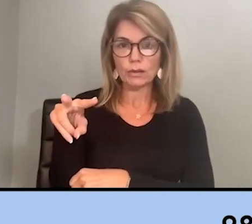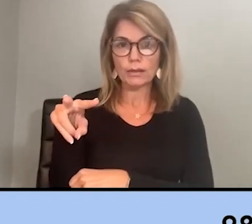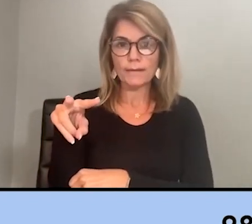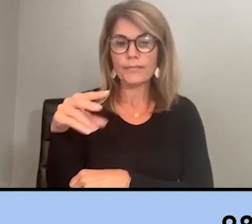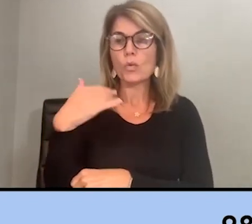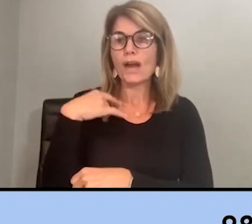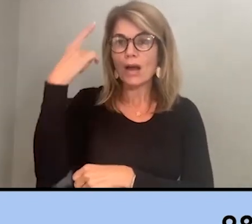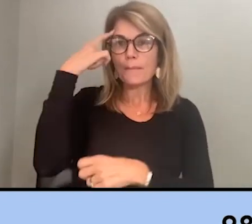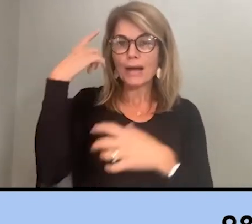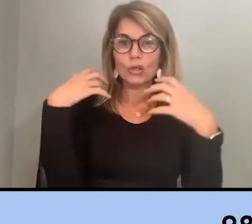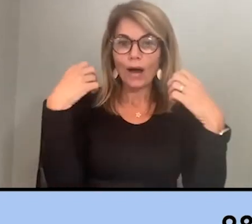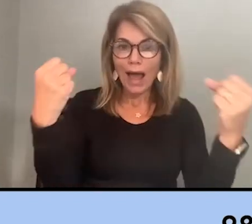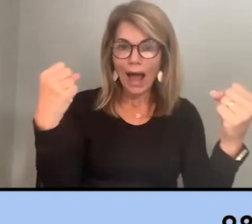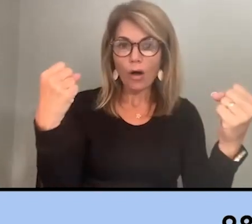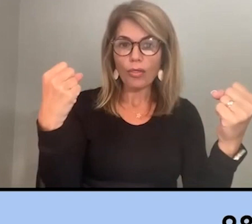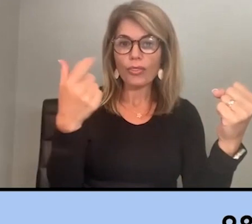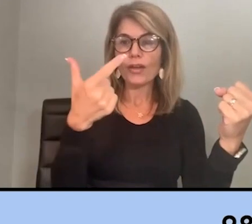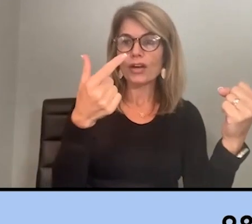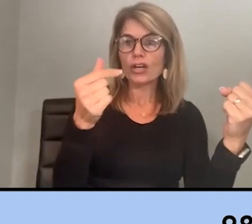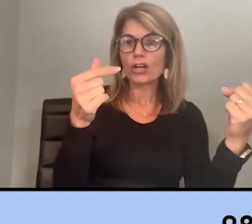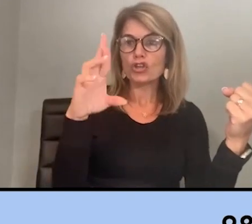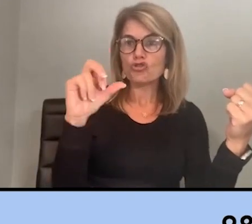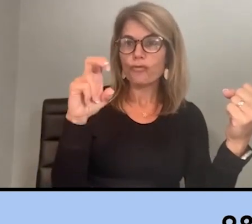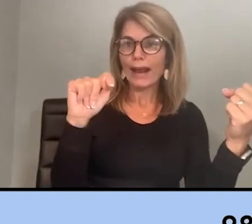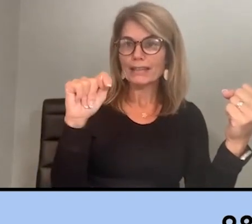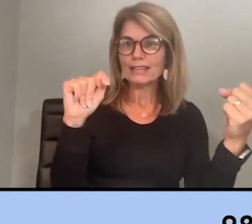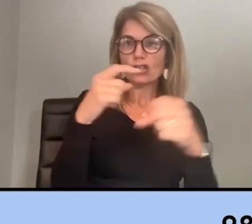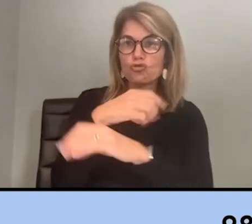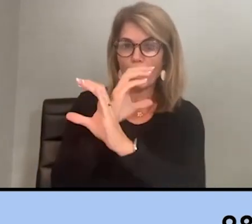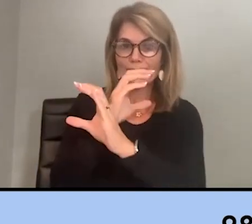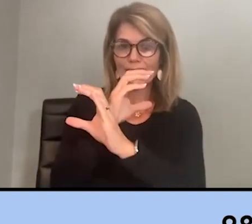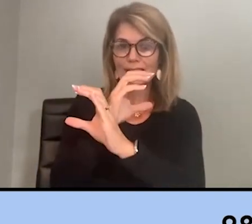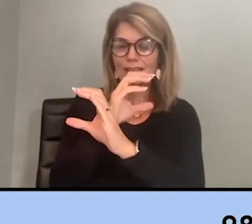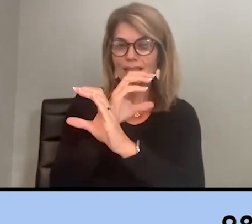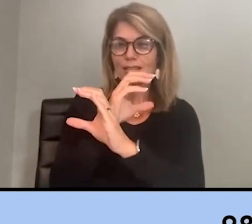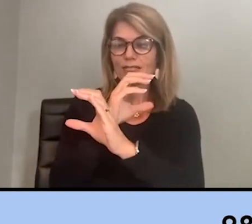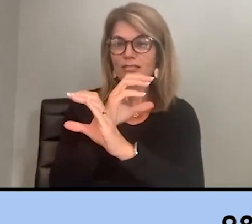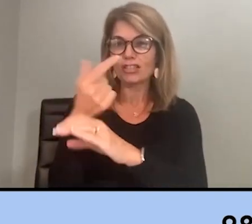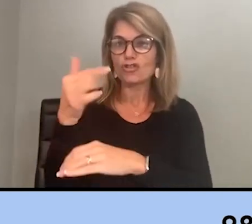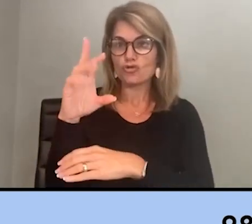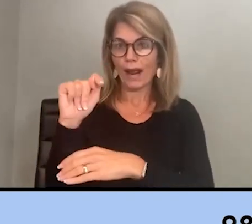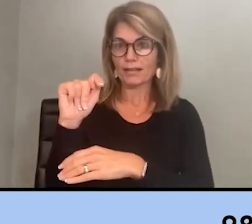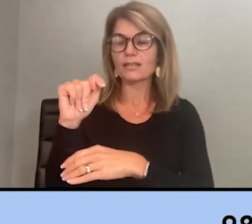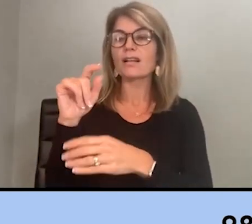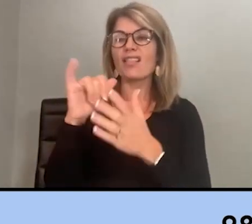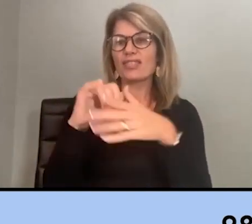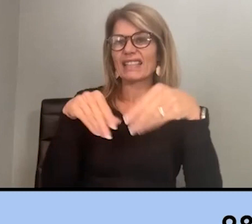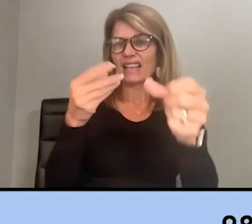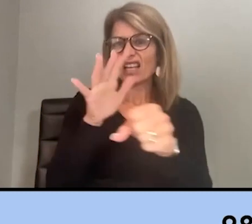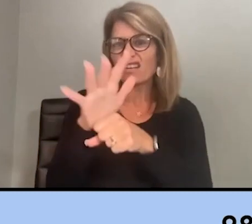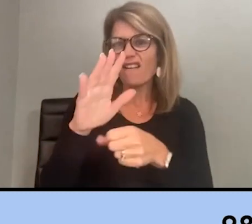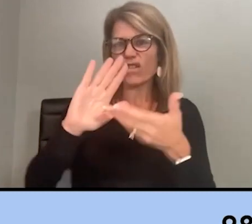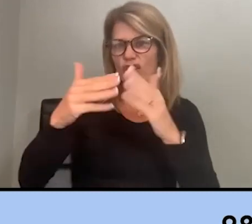crisis response grants is a new series for us, and that is to give communities the opportunity to develop the second component of